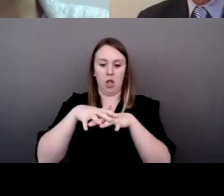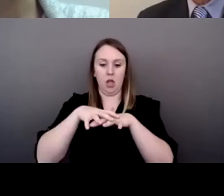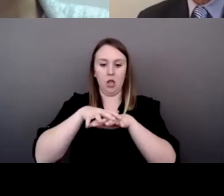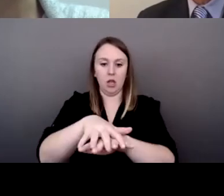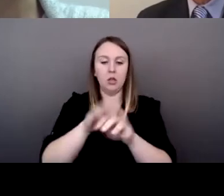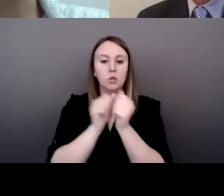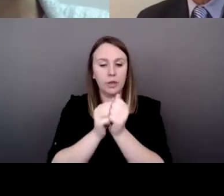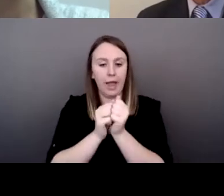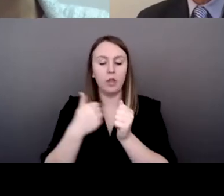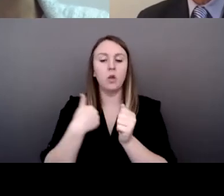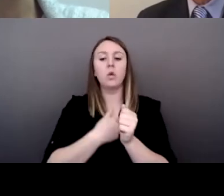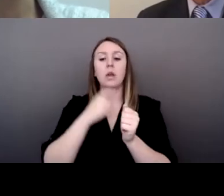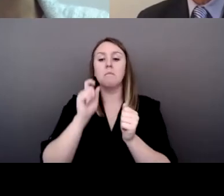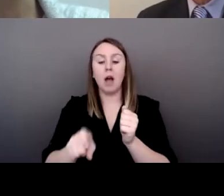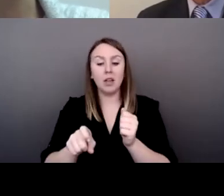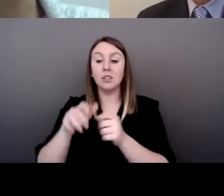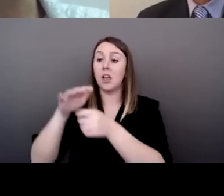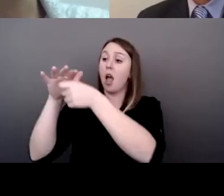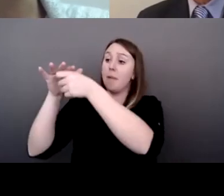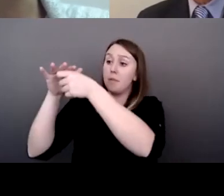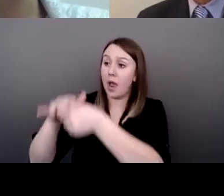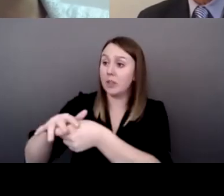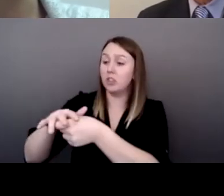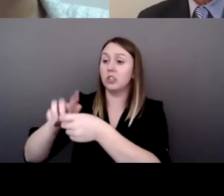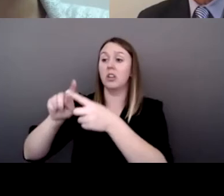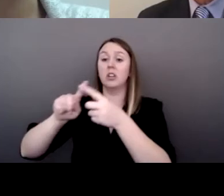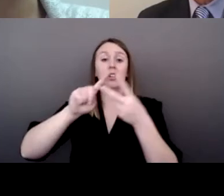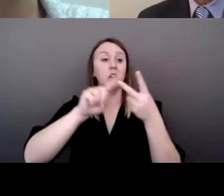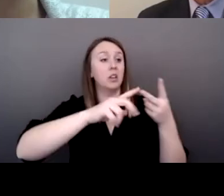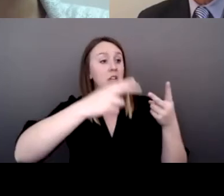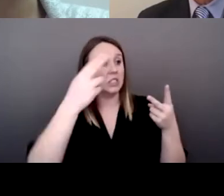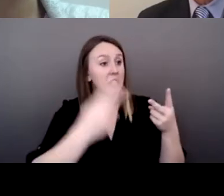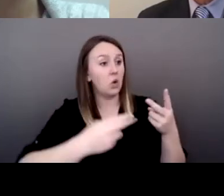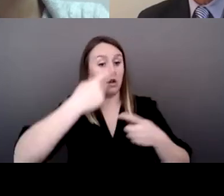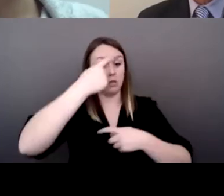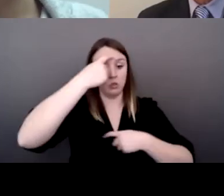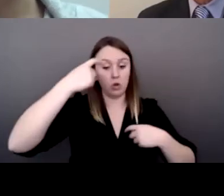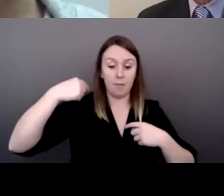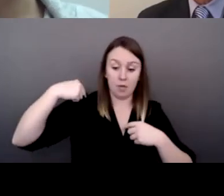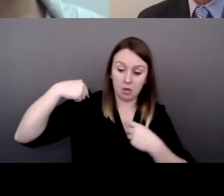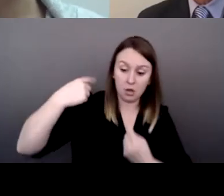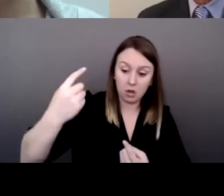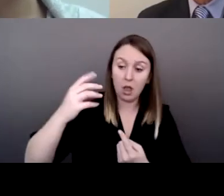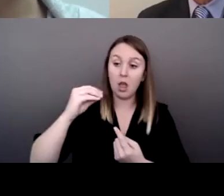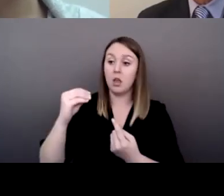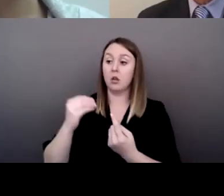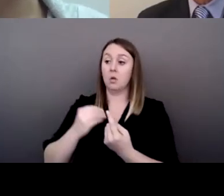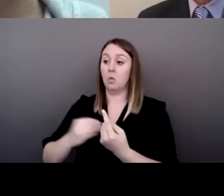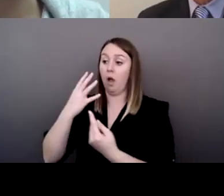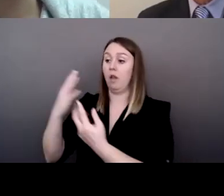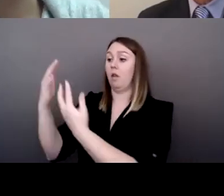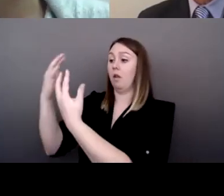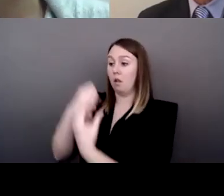at the intersections of oppression. We have to look at the intersections of historical trauma and settler colonialism. We have to look